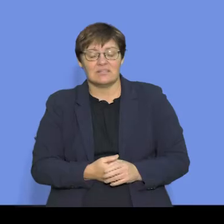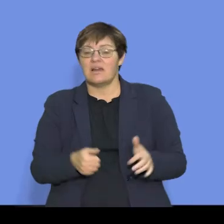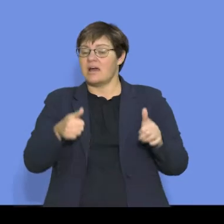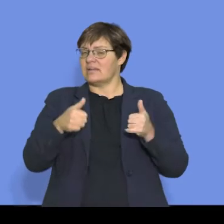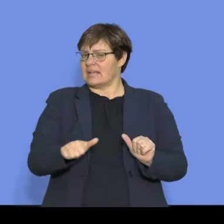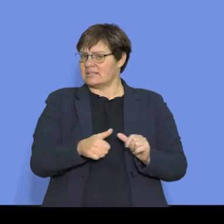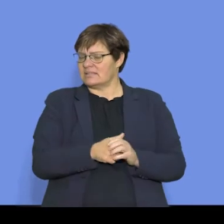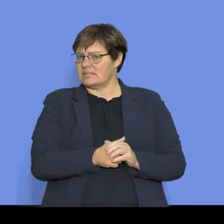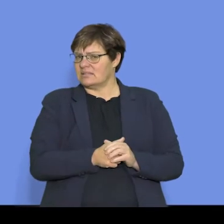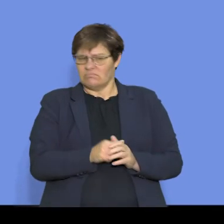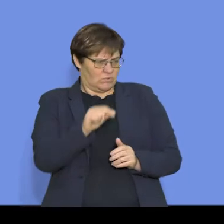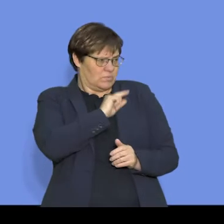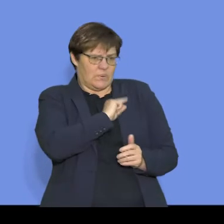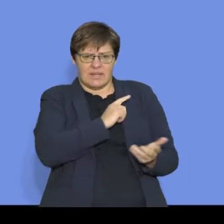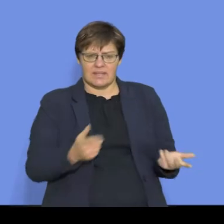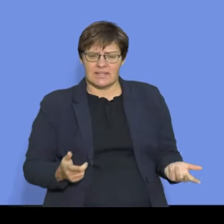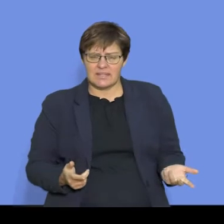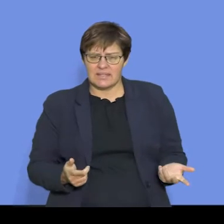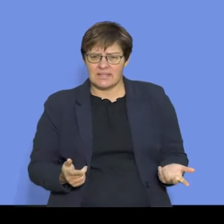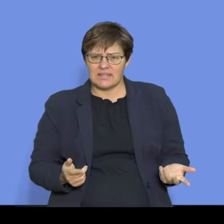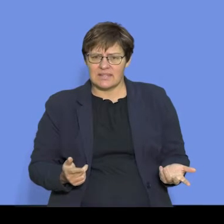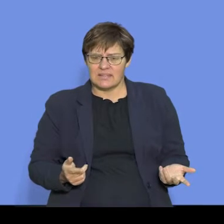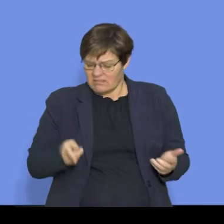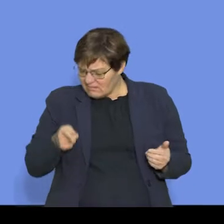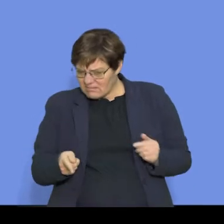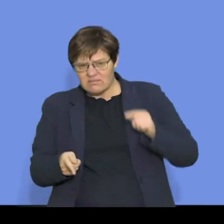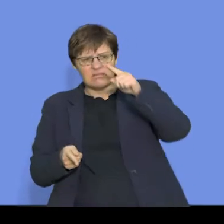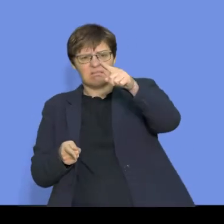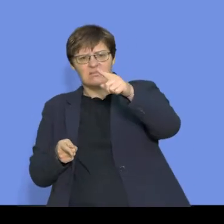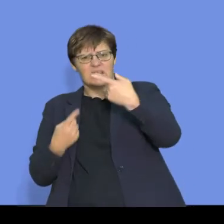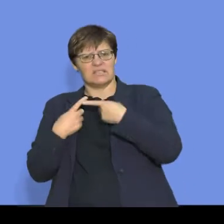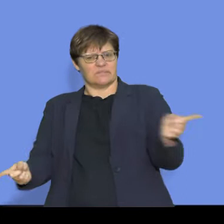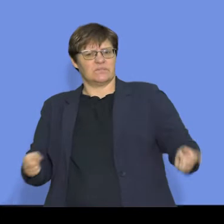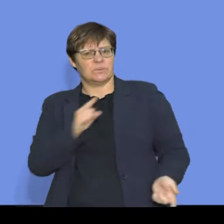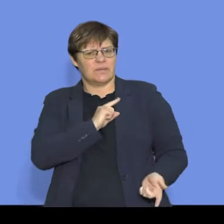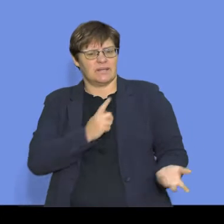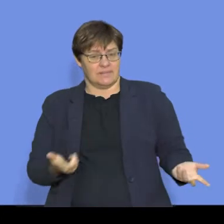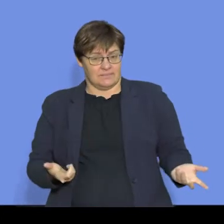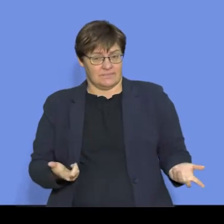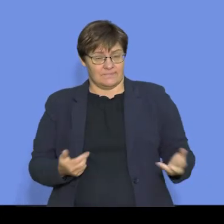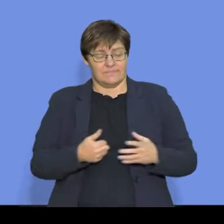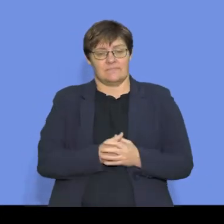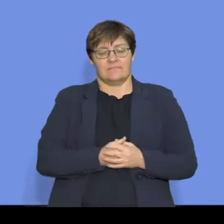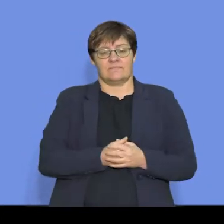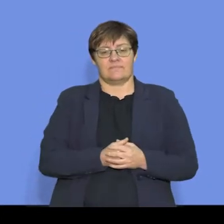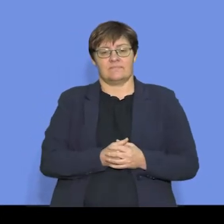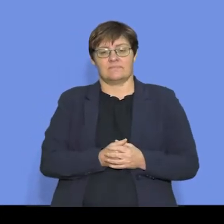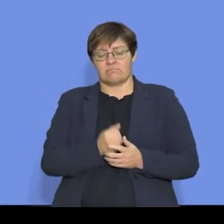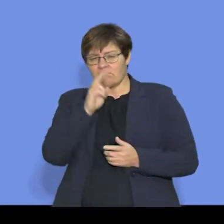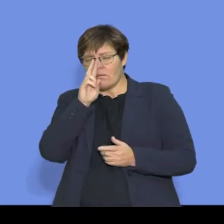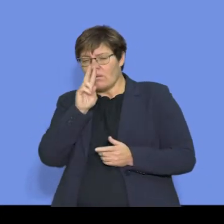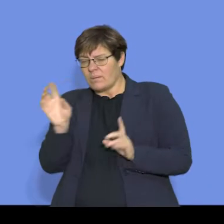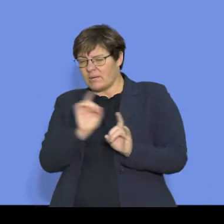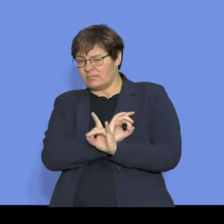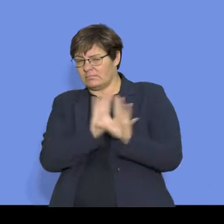is, well, why did it become that different? Okay, so if we look